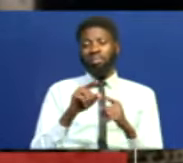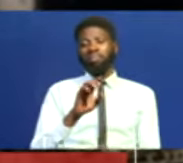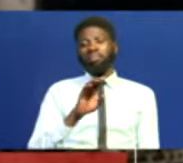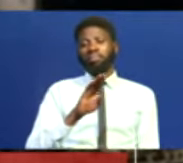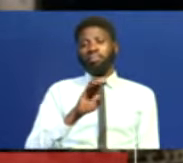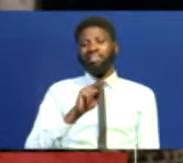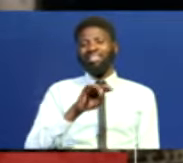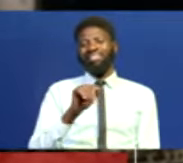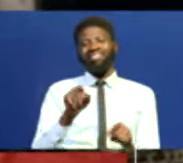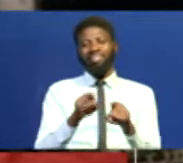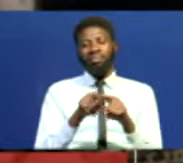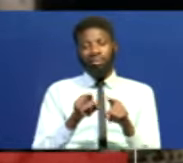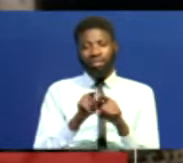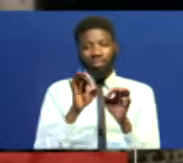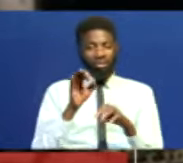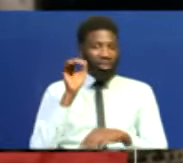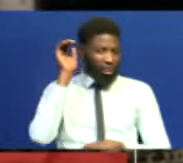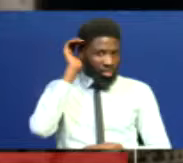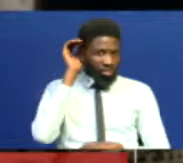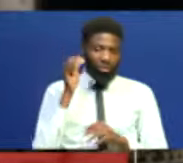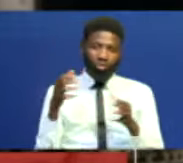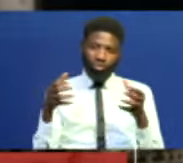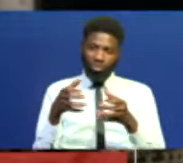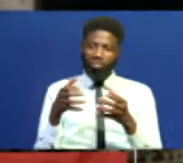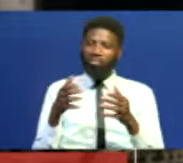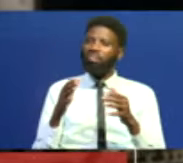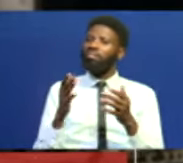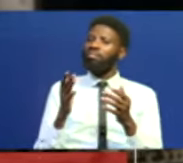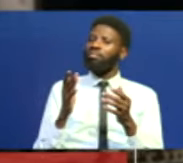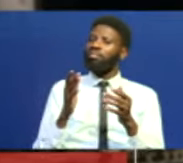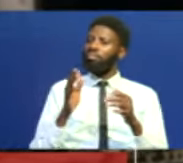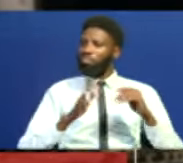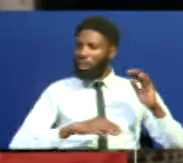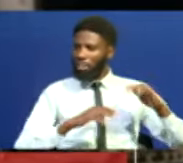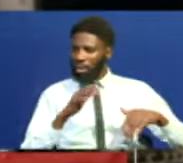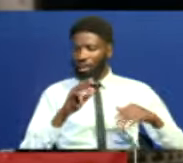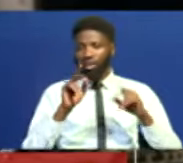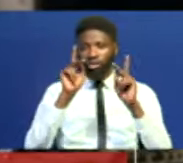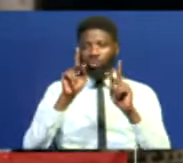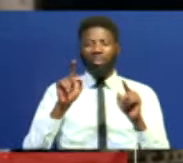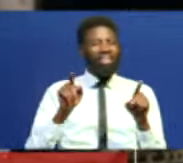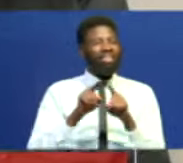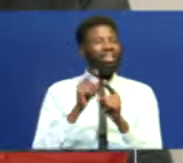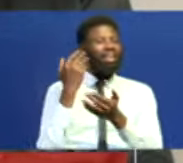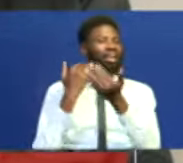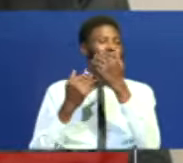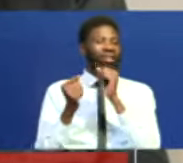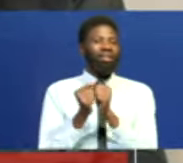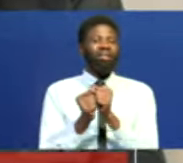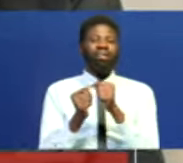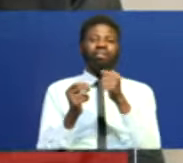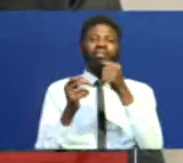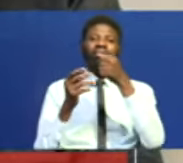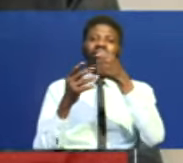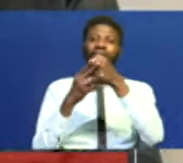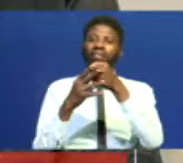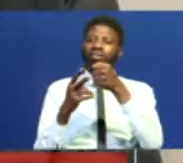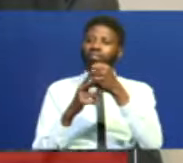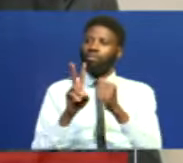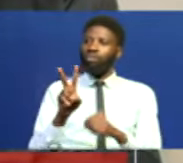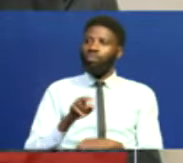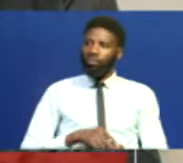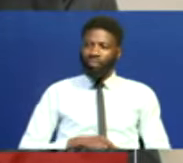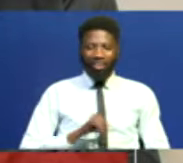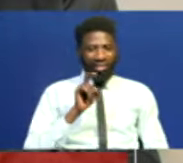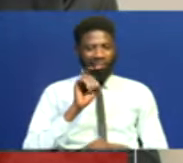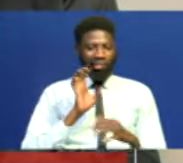today, in a nice club in Kisumu, it's like you've gone back to 1972. There is need for reconnection